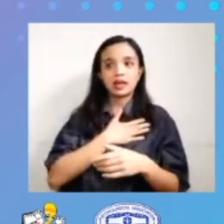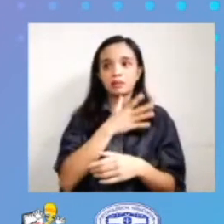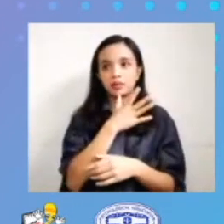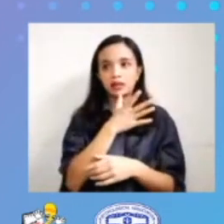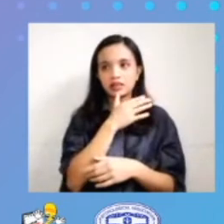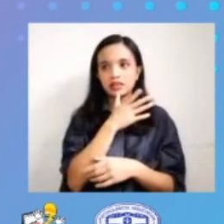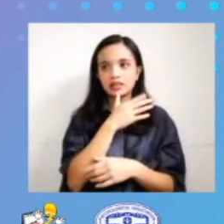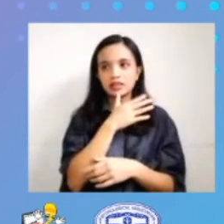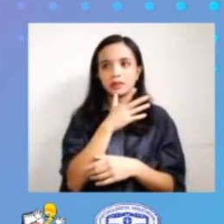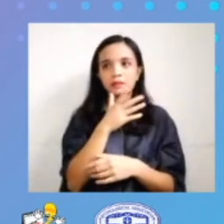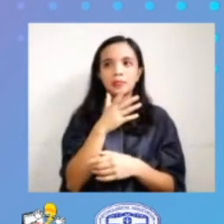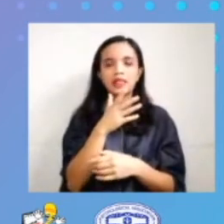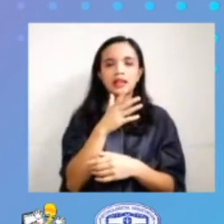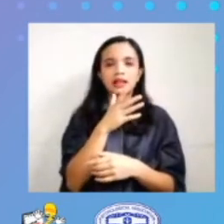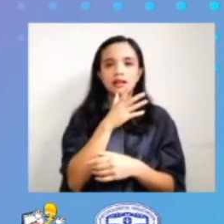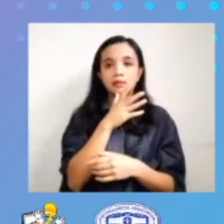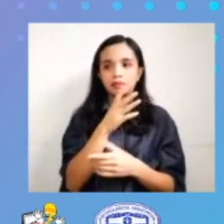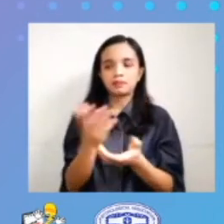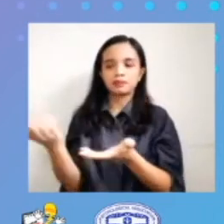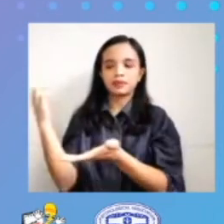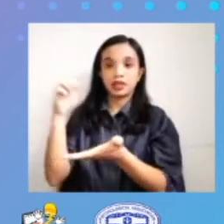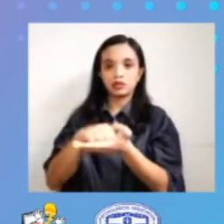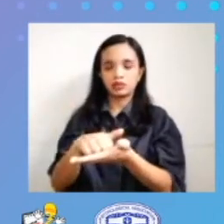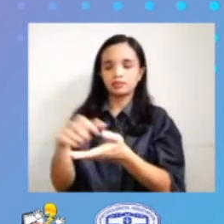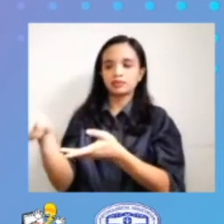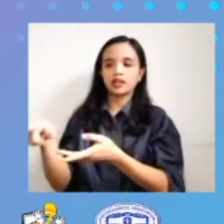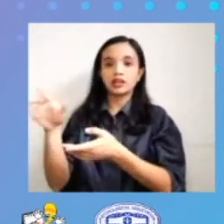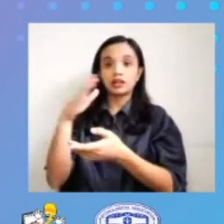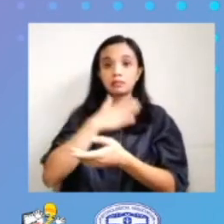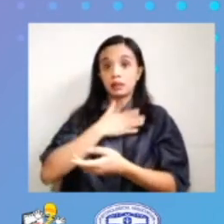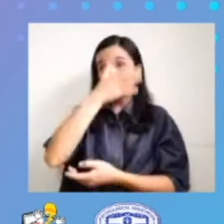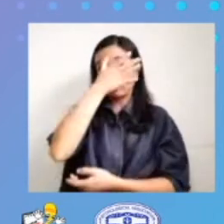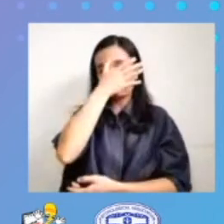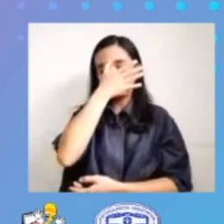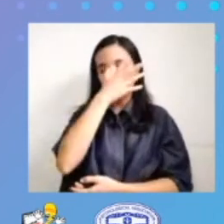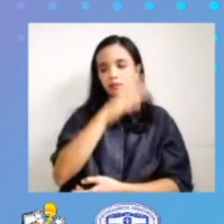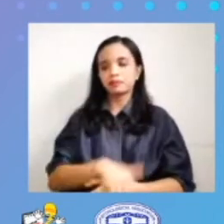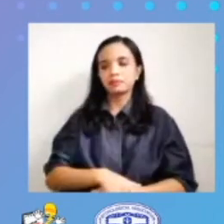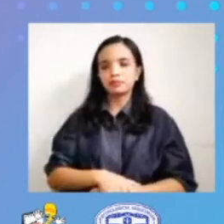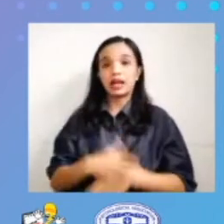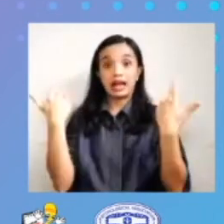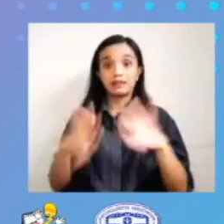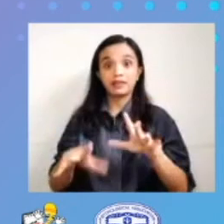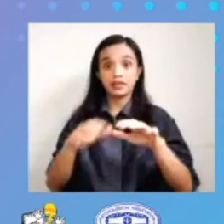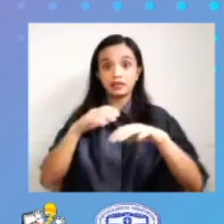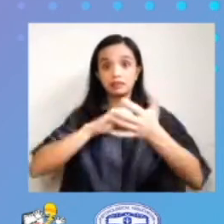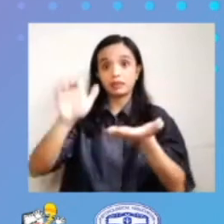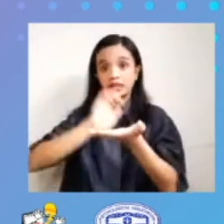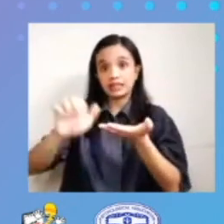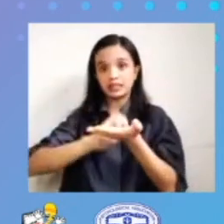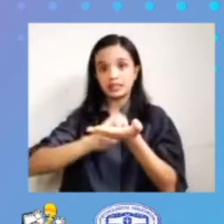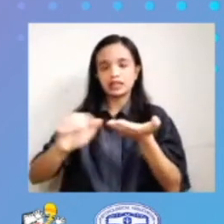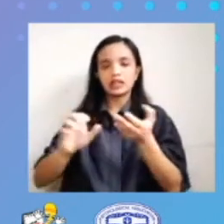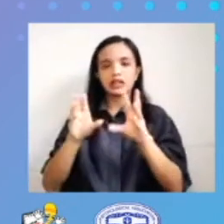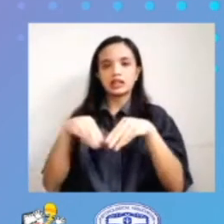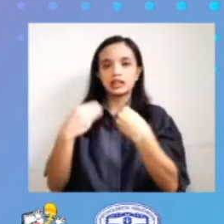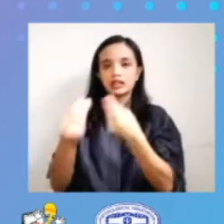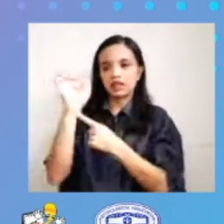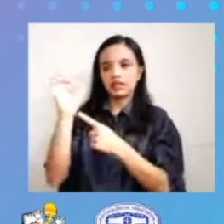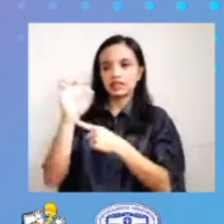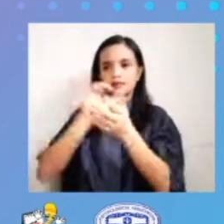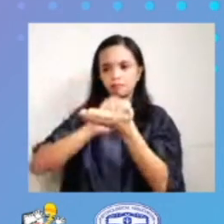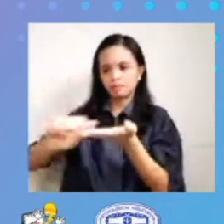sports. Yeah, so actually, sports is a good way also to ease them into exercise. Parang game time